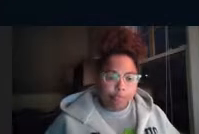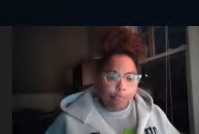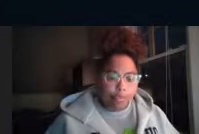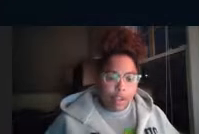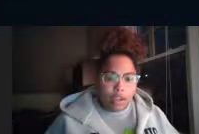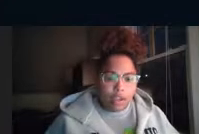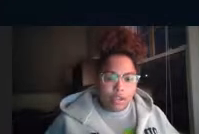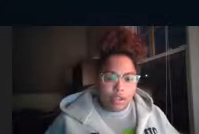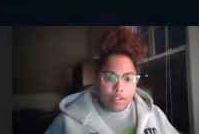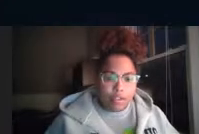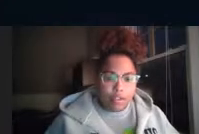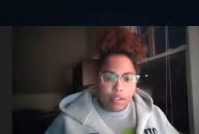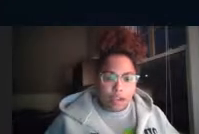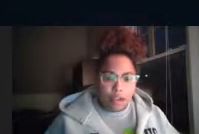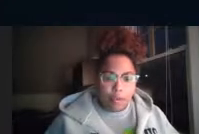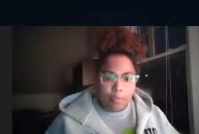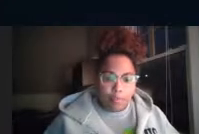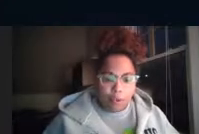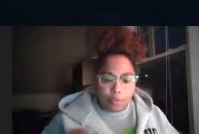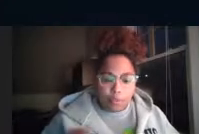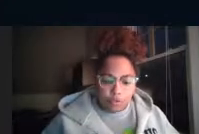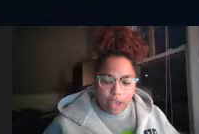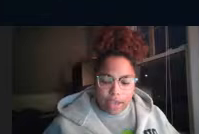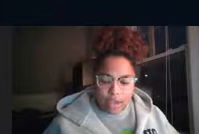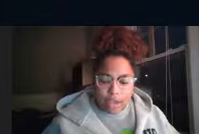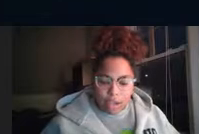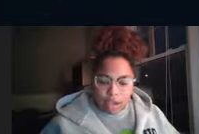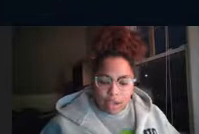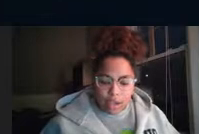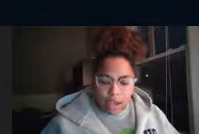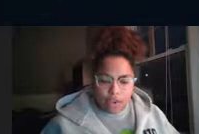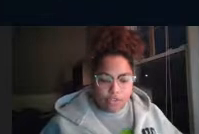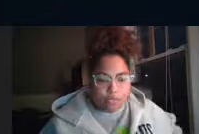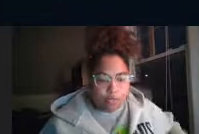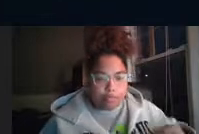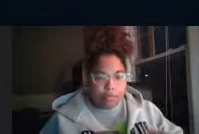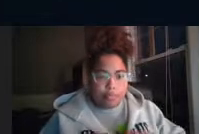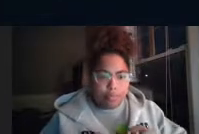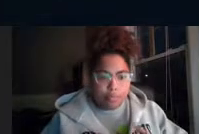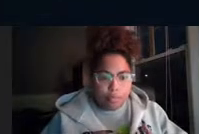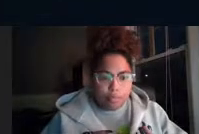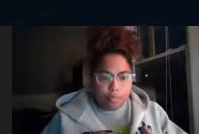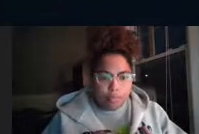are, and also provide a kind of